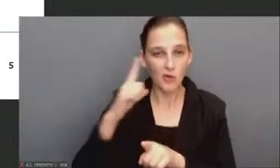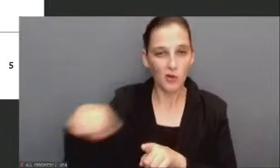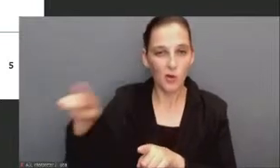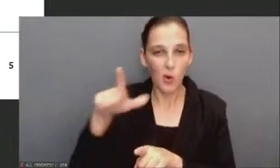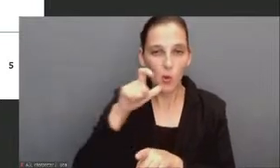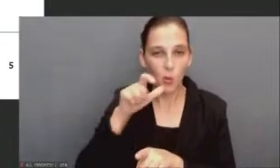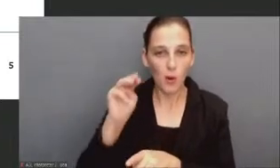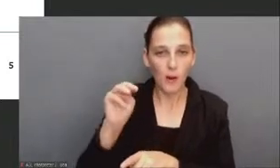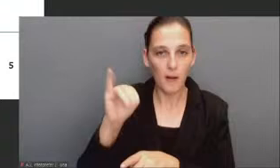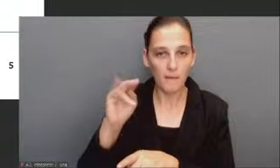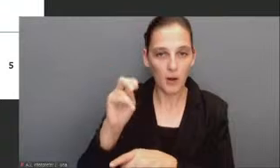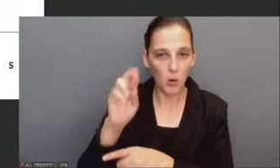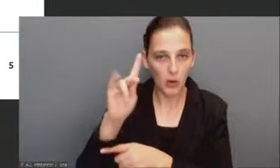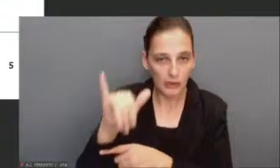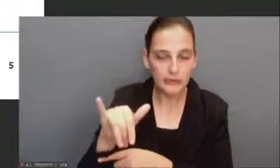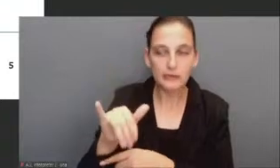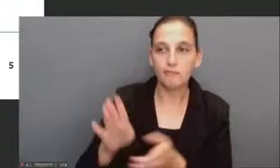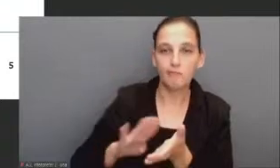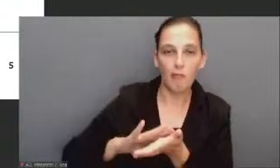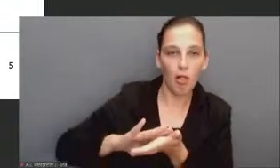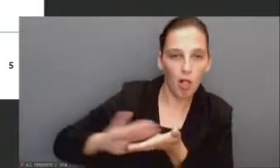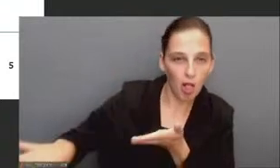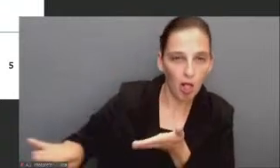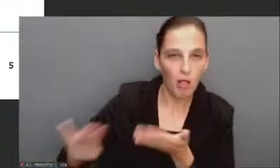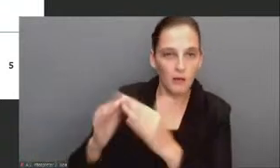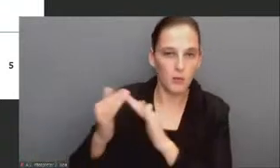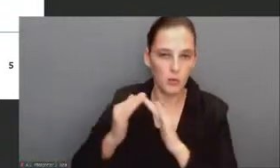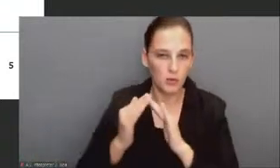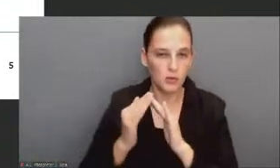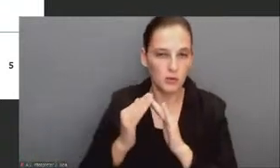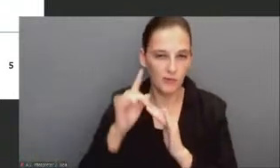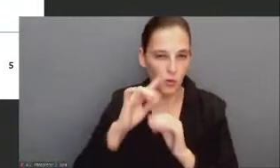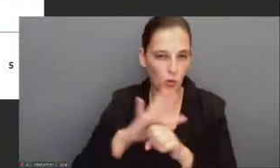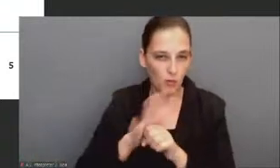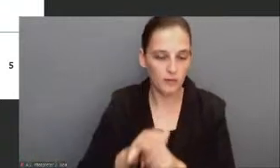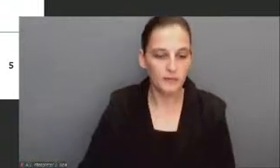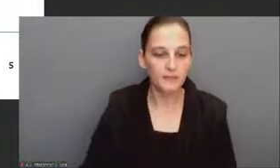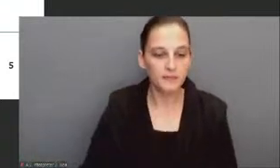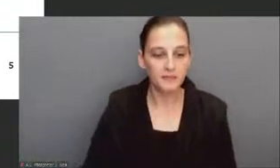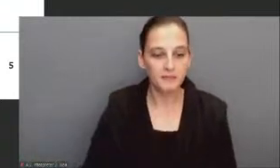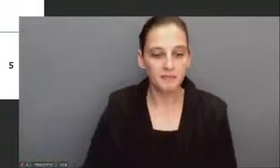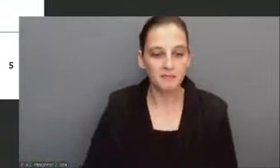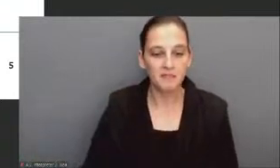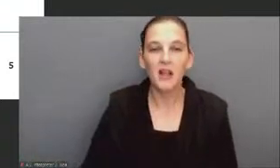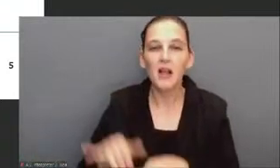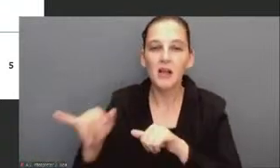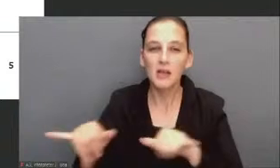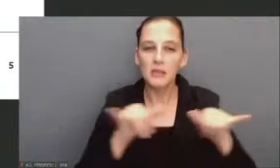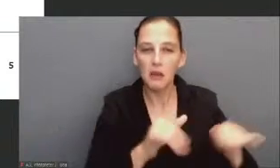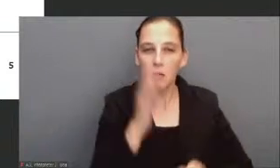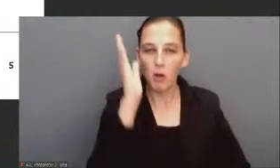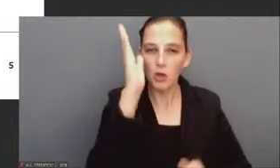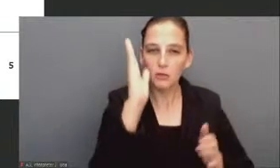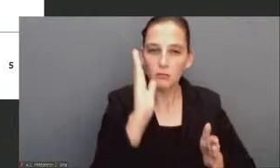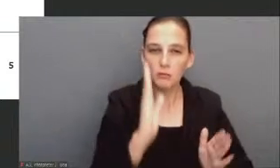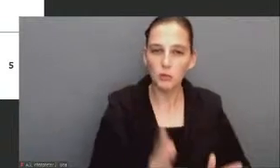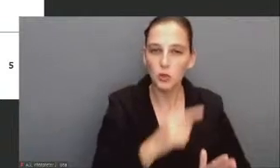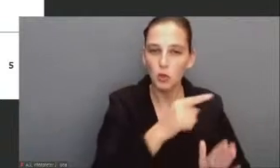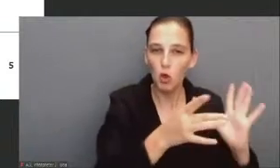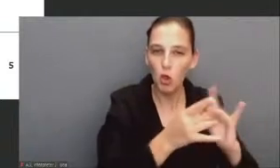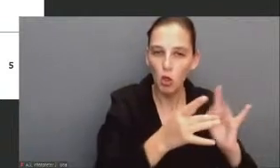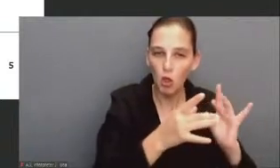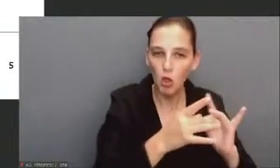community with long COVID. This is also highlighted by our speaker, who mentioned about the children that are